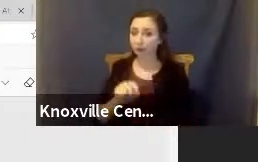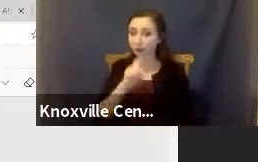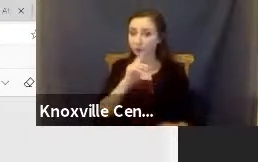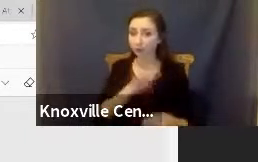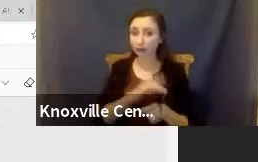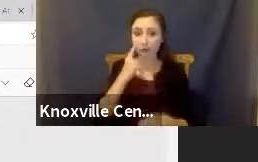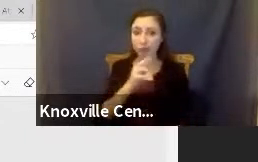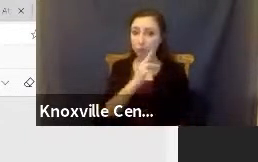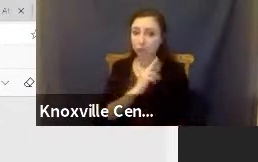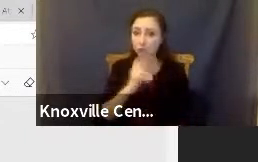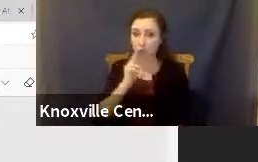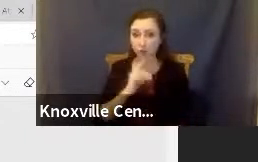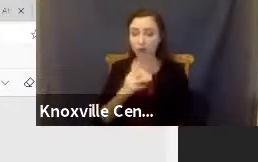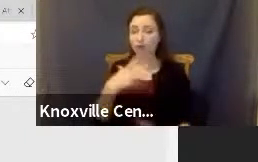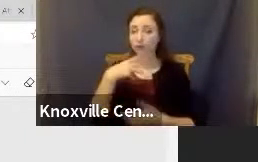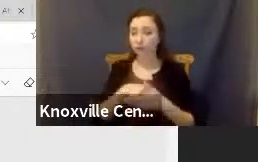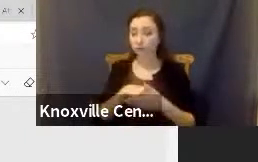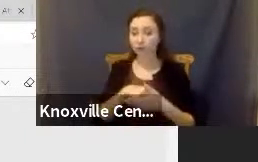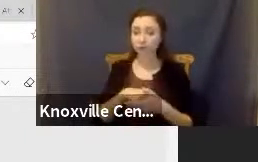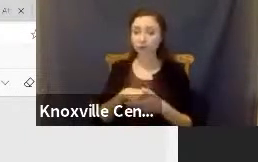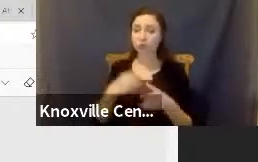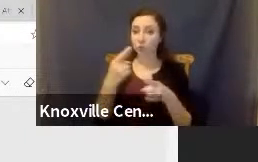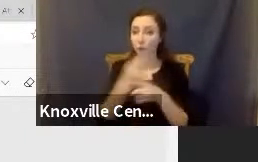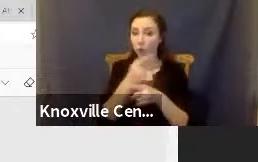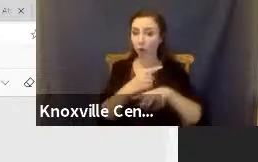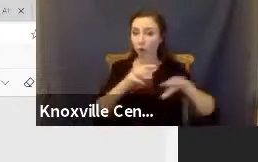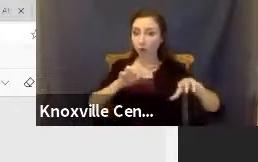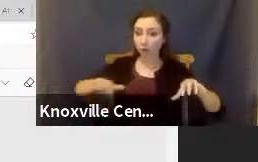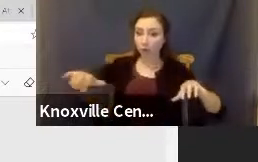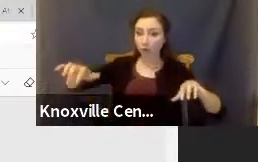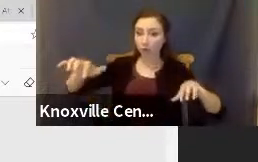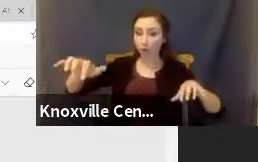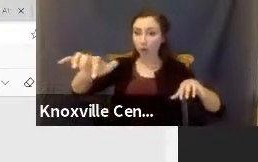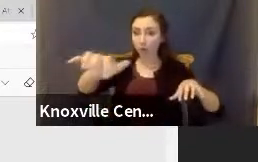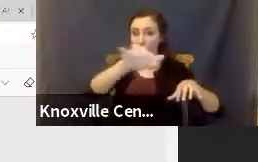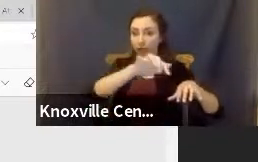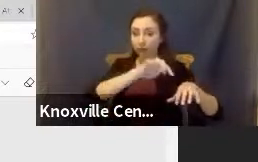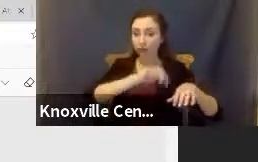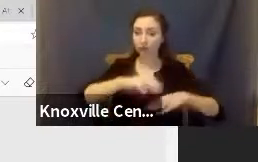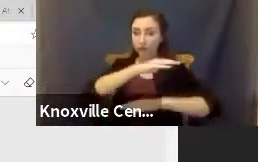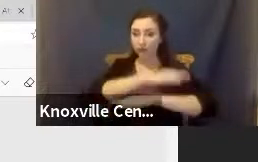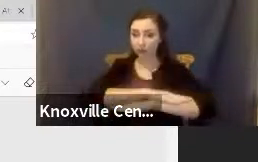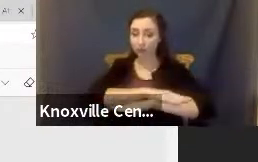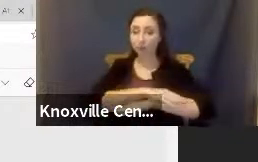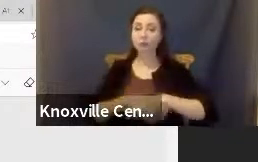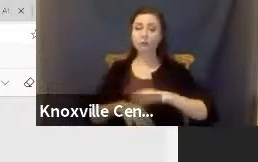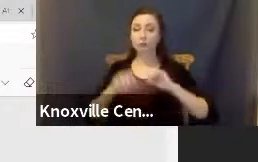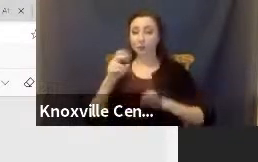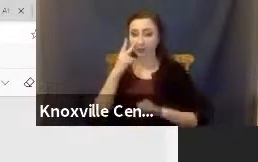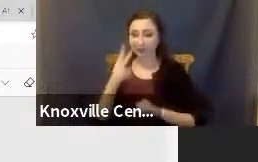doing so, including appropriately spaced apart tables, which are set forth in the following web address.